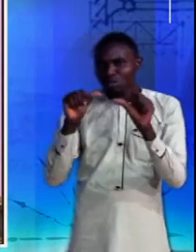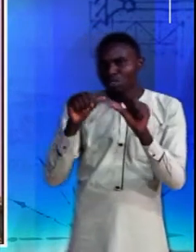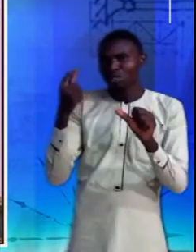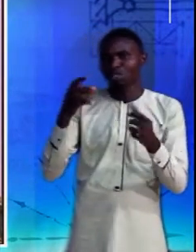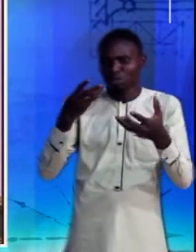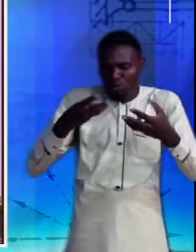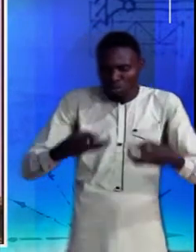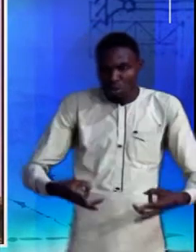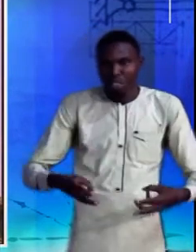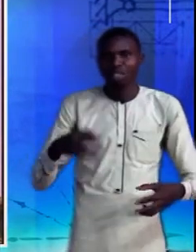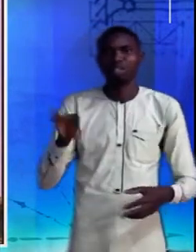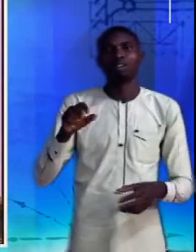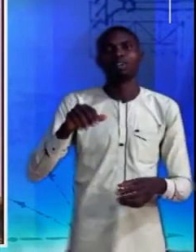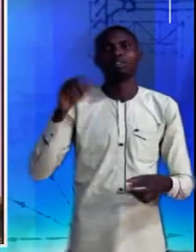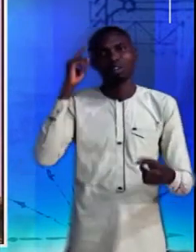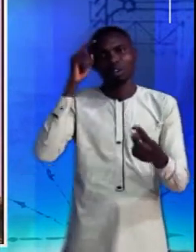let's say,